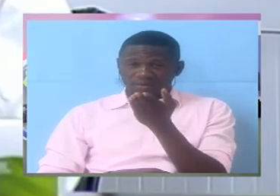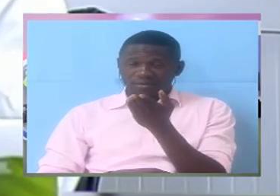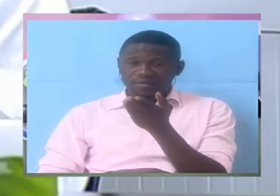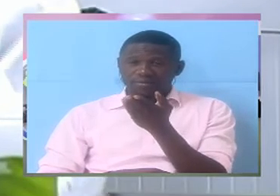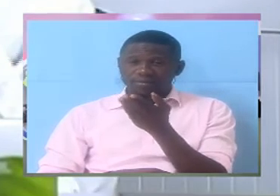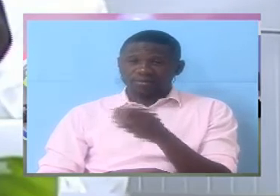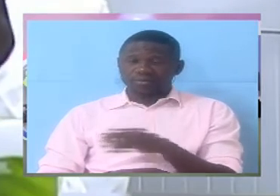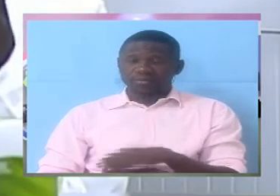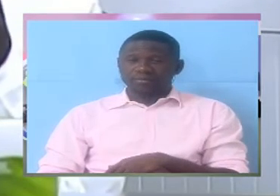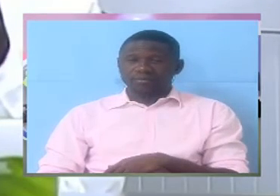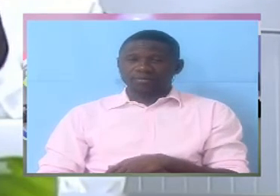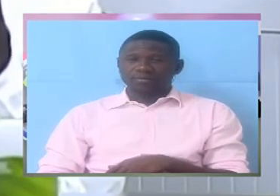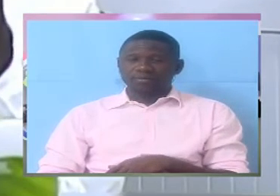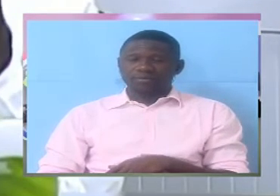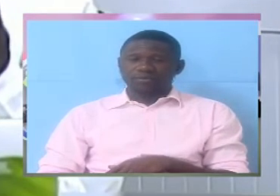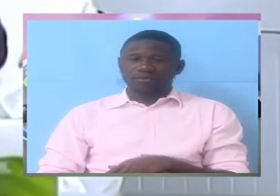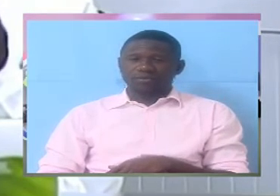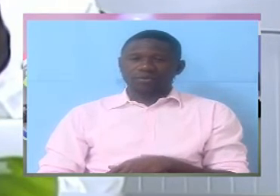cannot confirm that part of his statement.